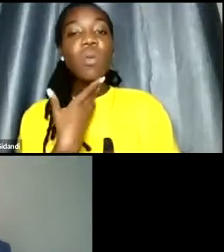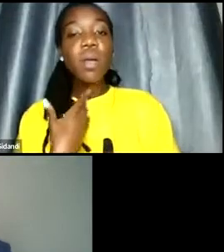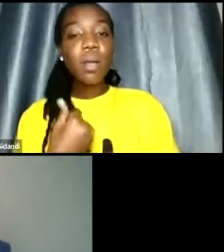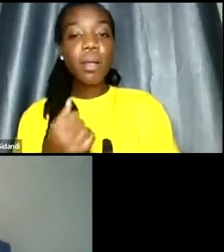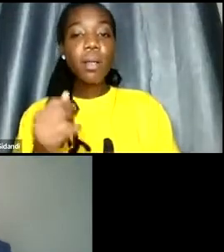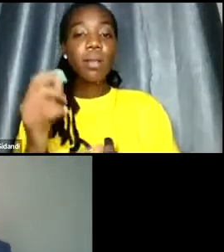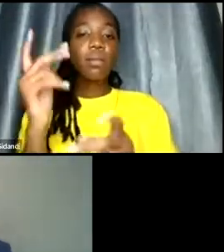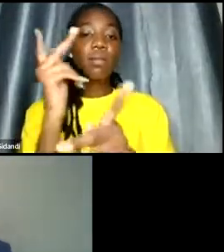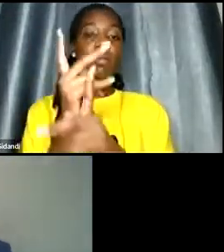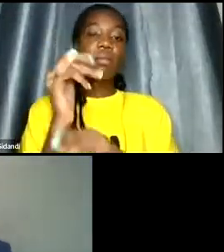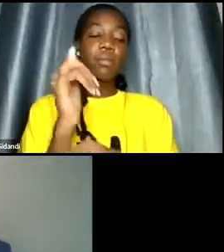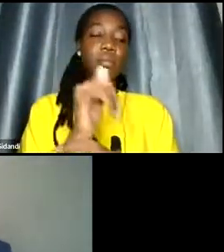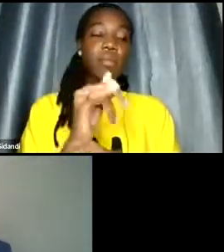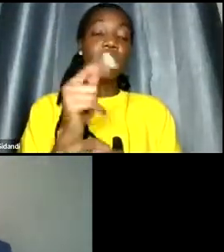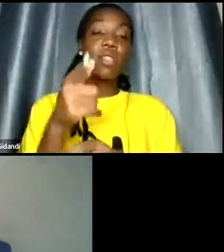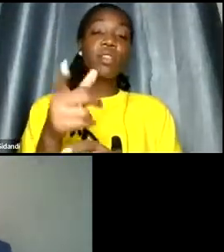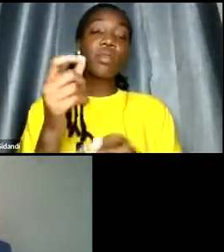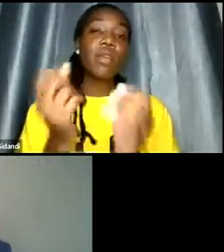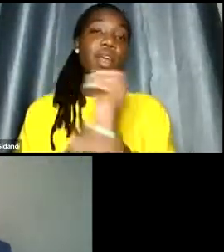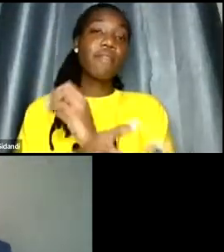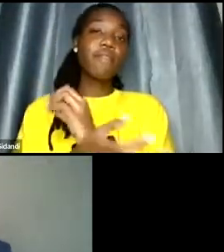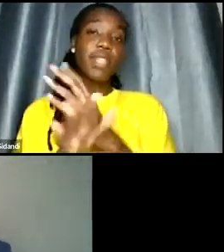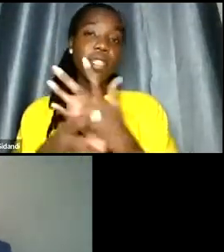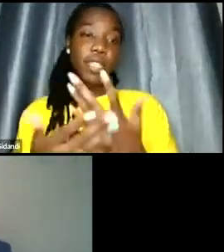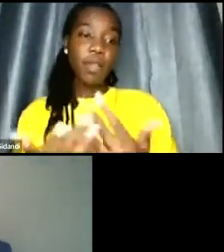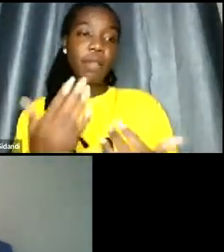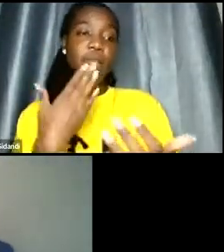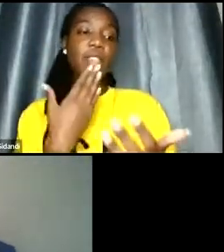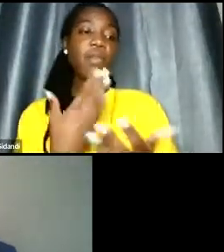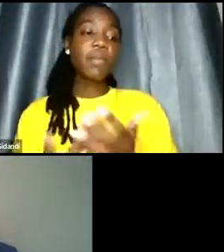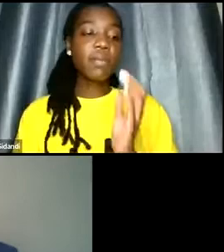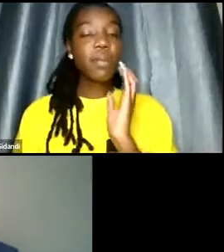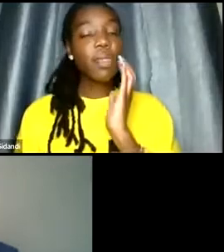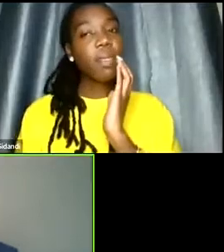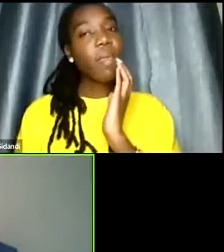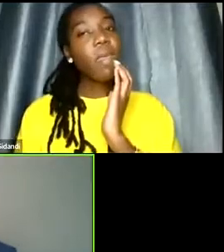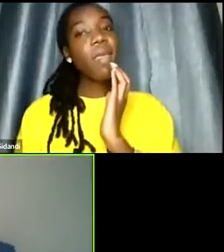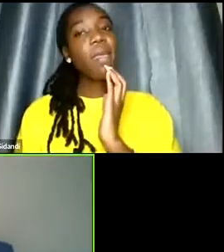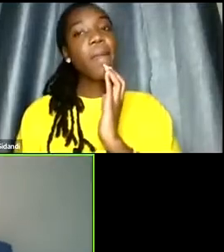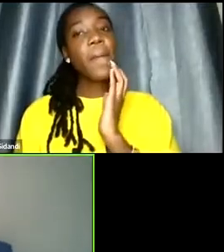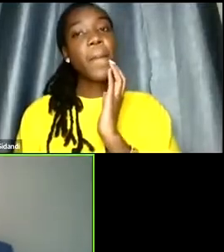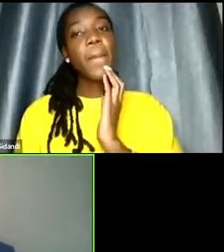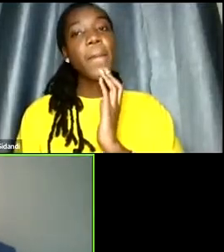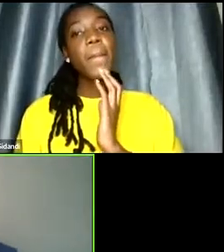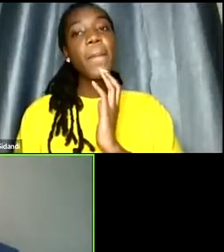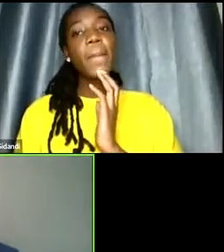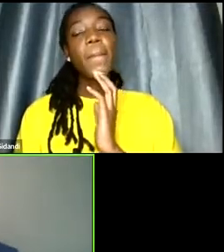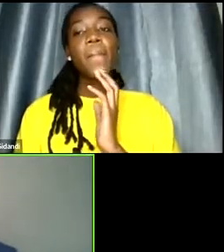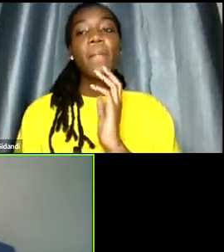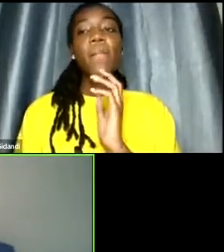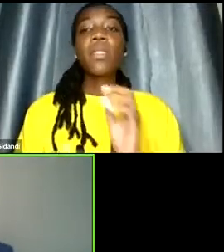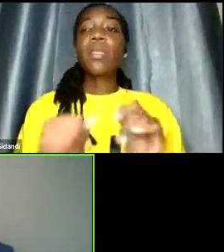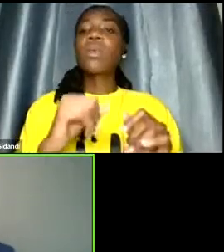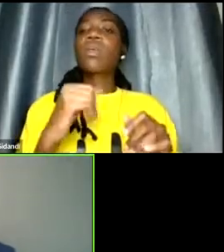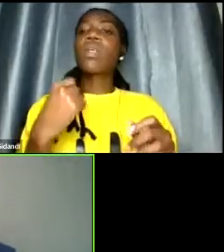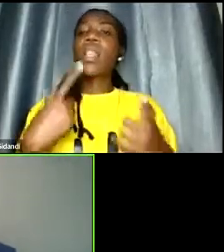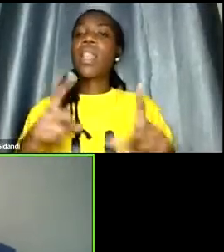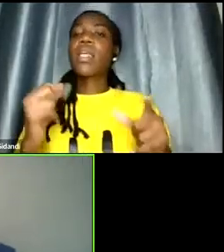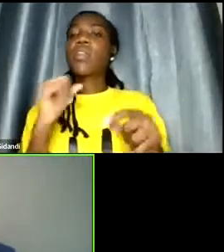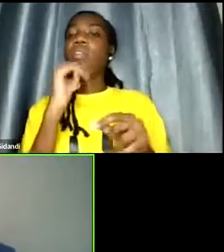someone. What would be your advice? Thank you. Now, let's not mix performance management with talent